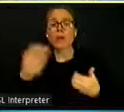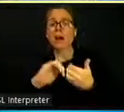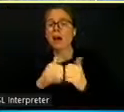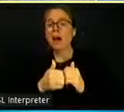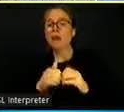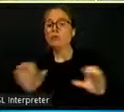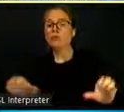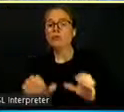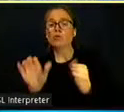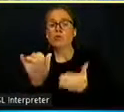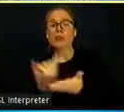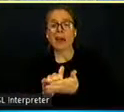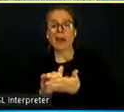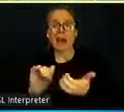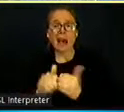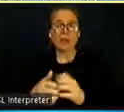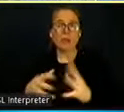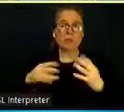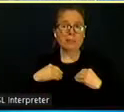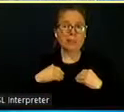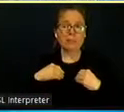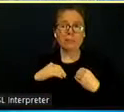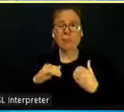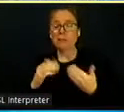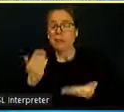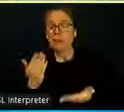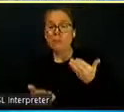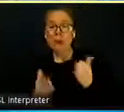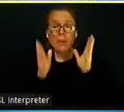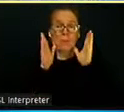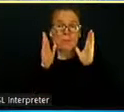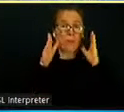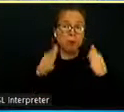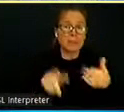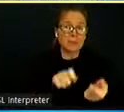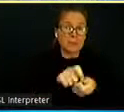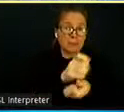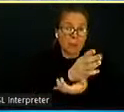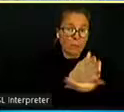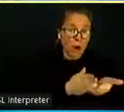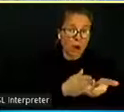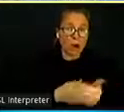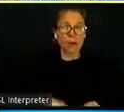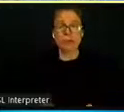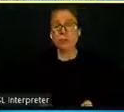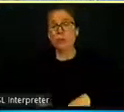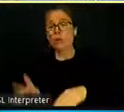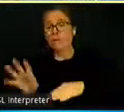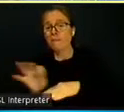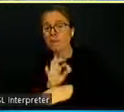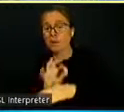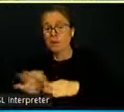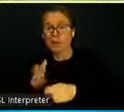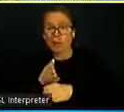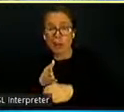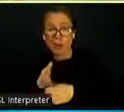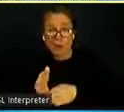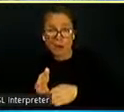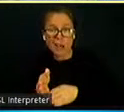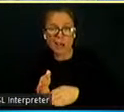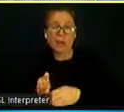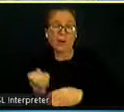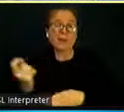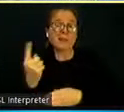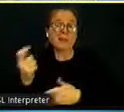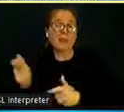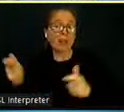about that, whether we target a specific portion of our budget or a functional area of our budget or something